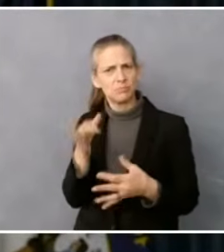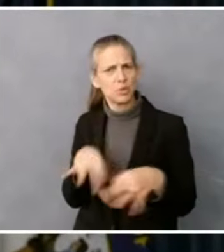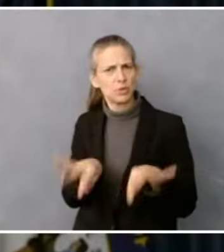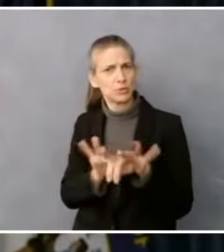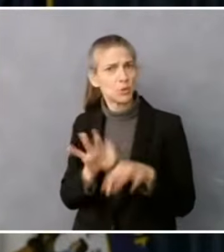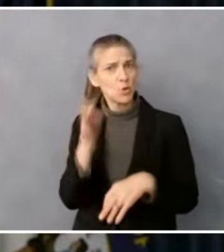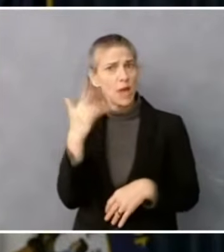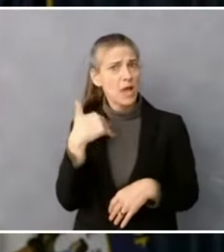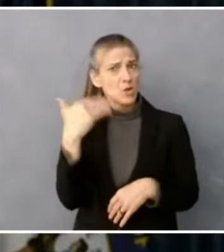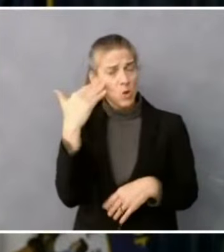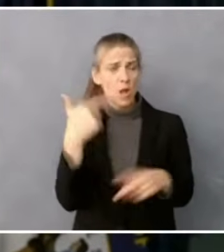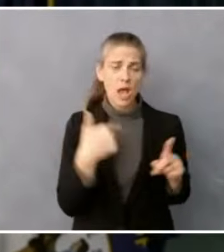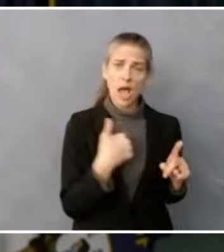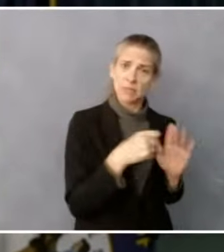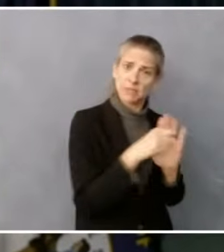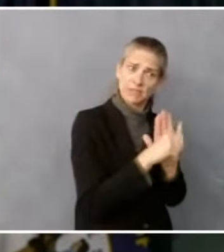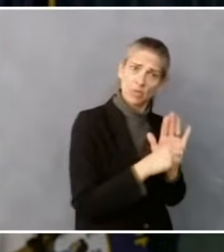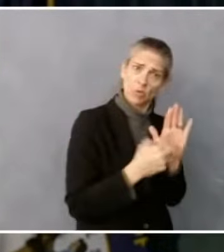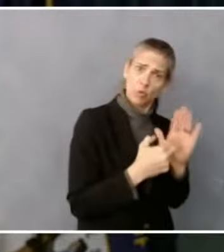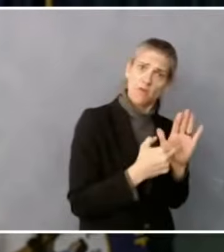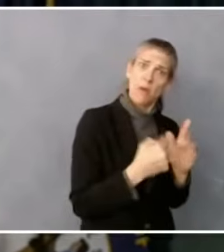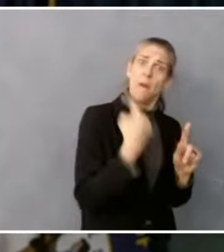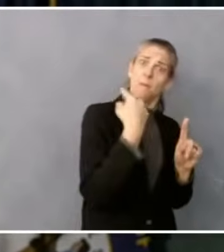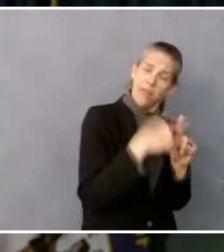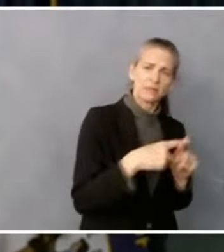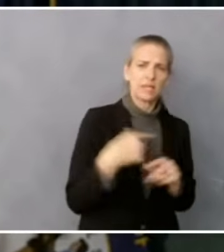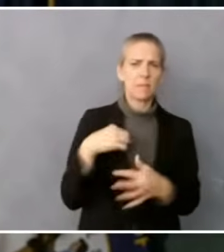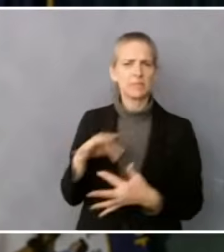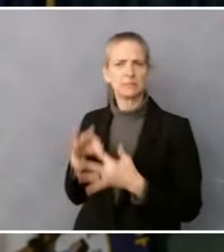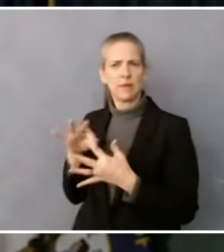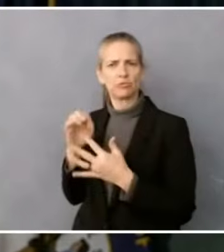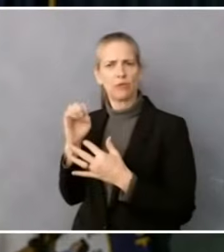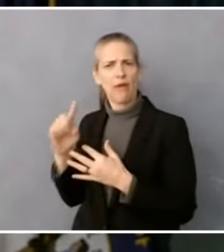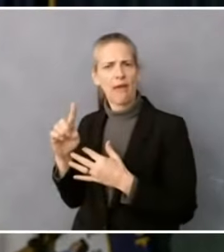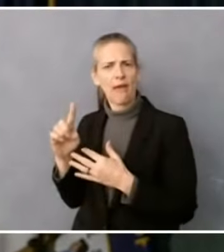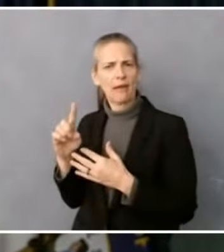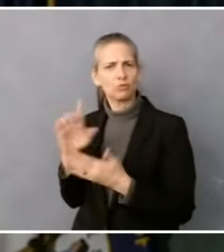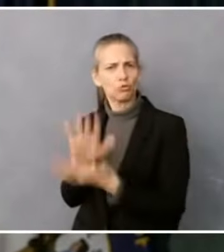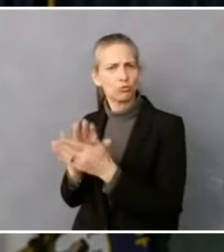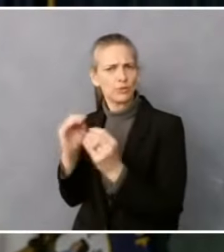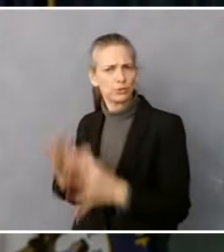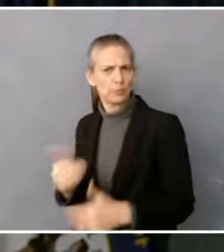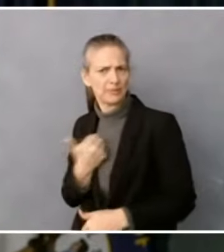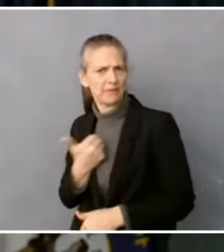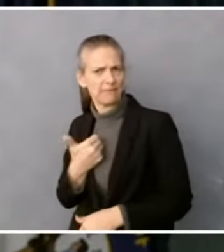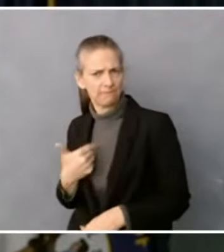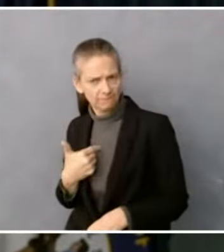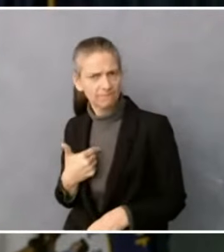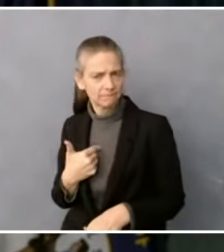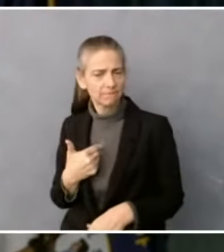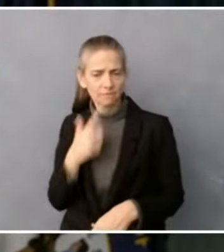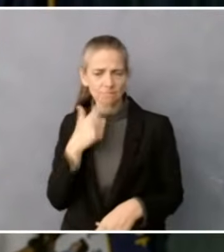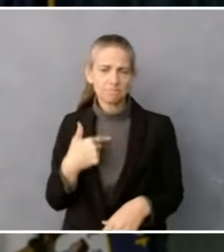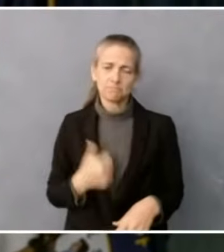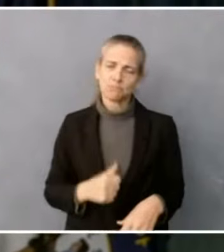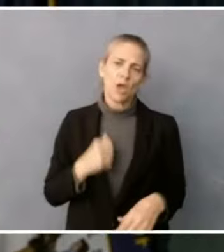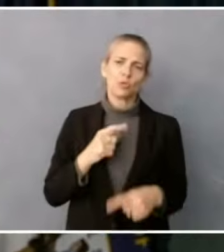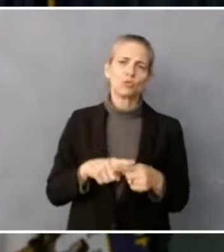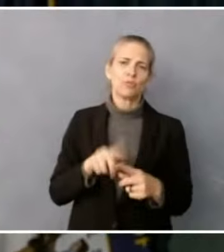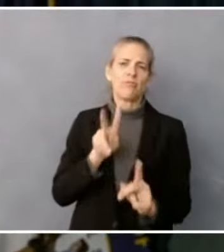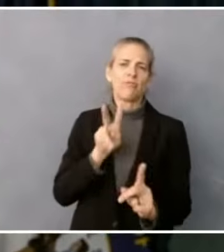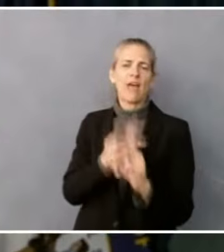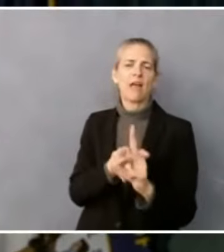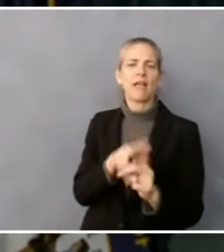I'm a special education elementary school teacher. So I'm so thrilled to have filed House Bill